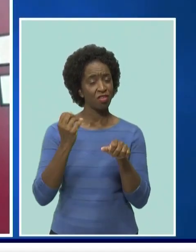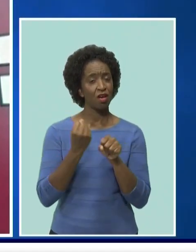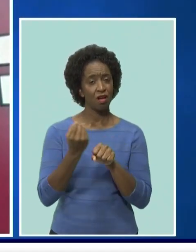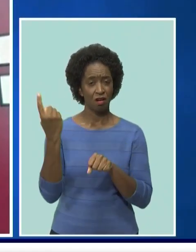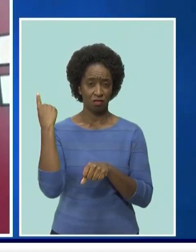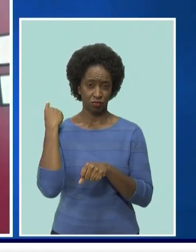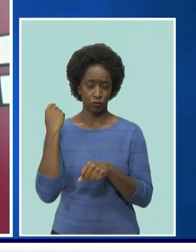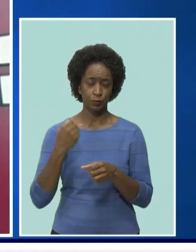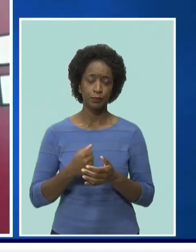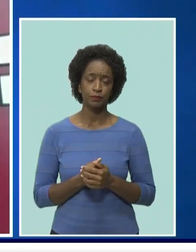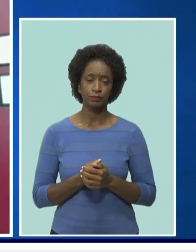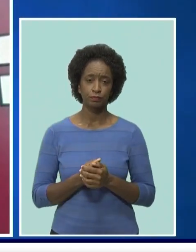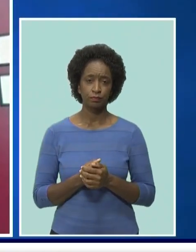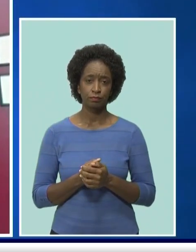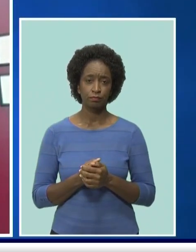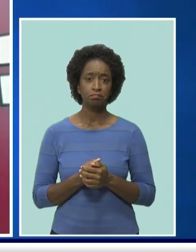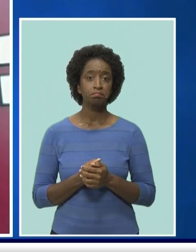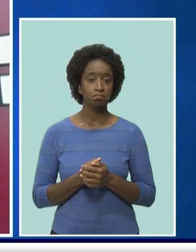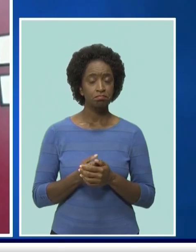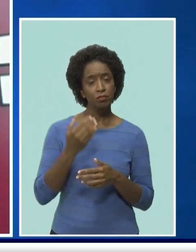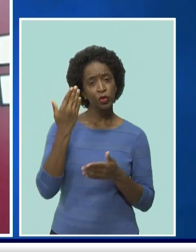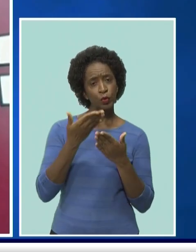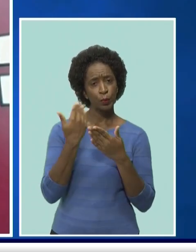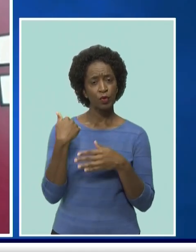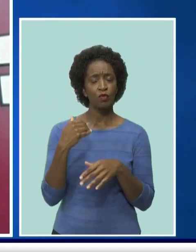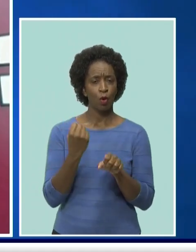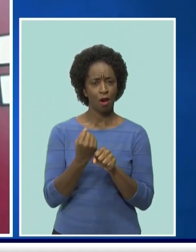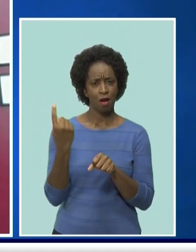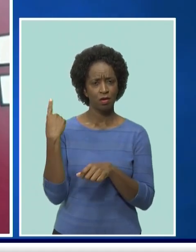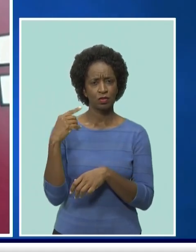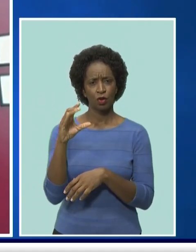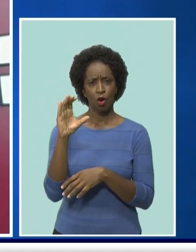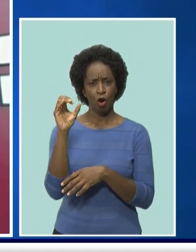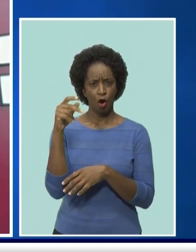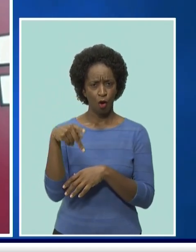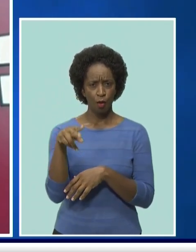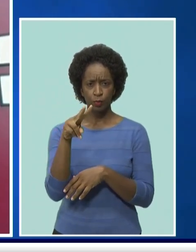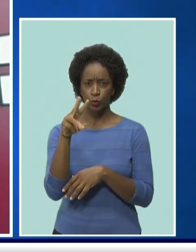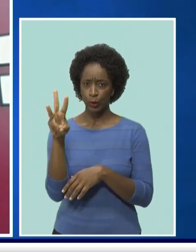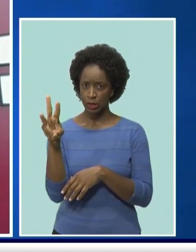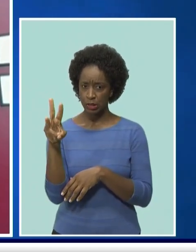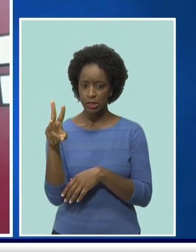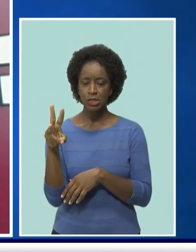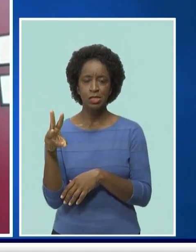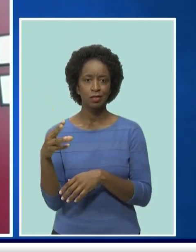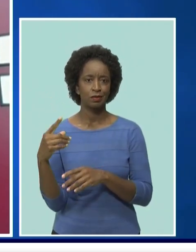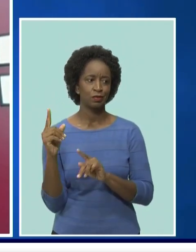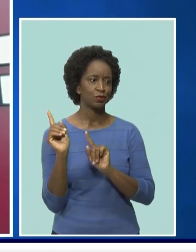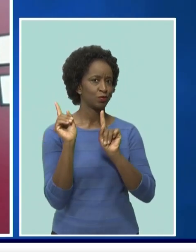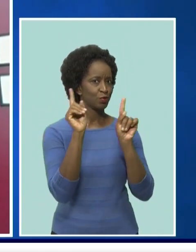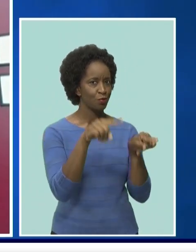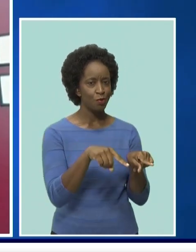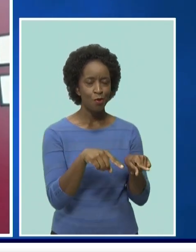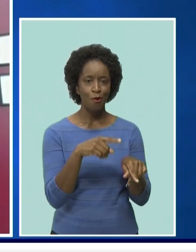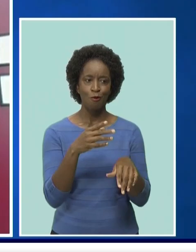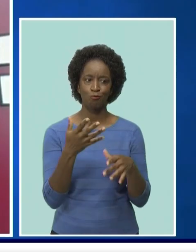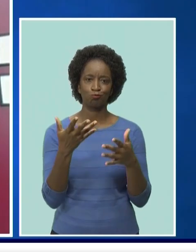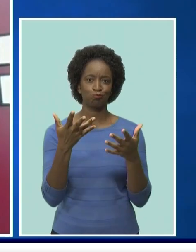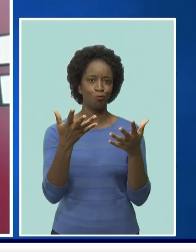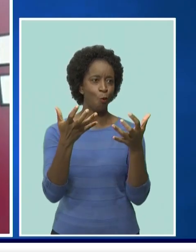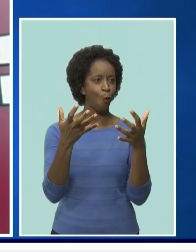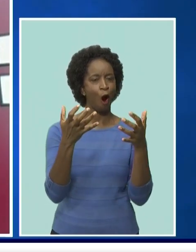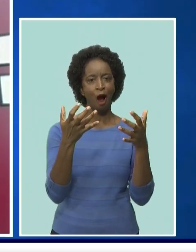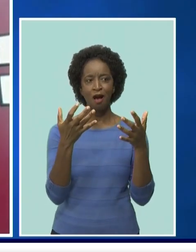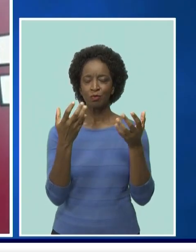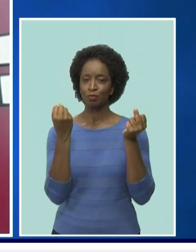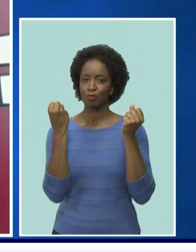with some high-level expectations, 3 really, and we left COP26 with none of